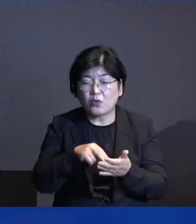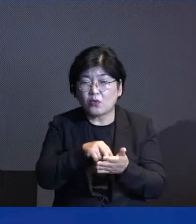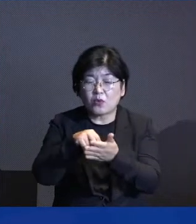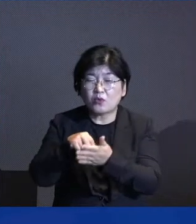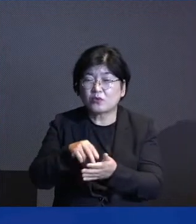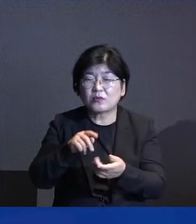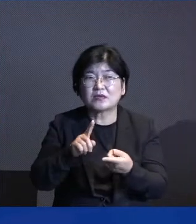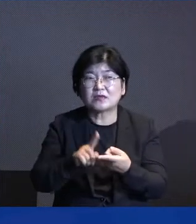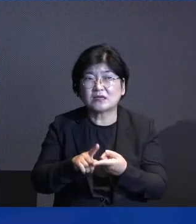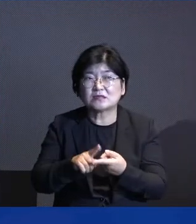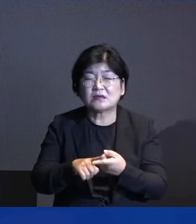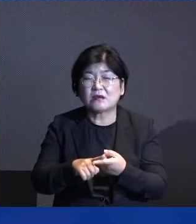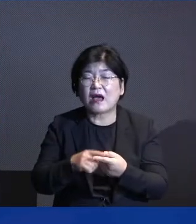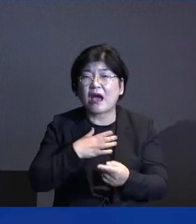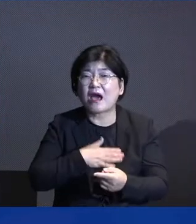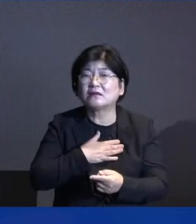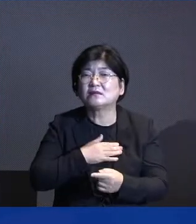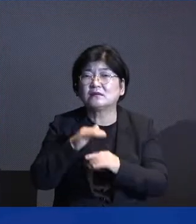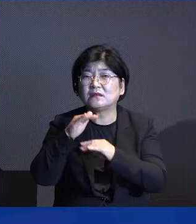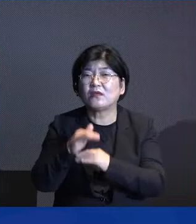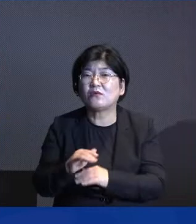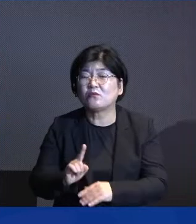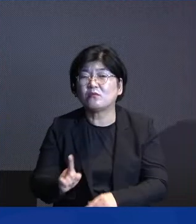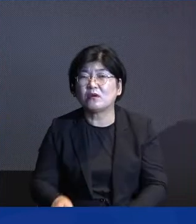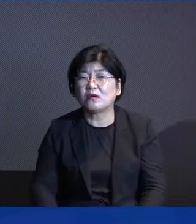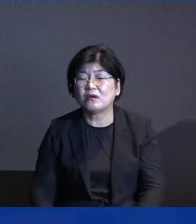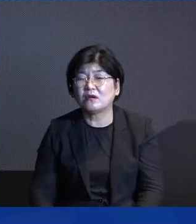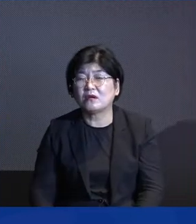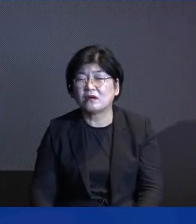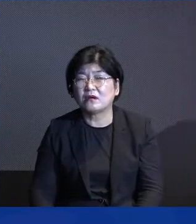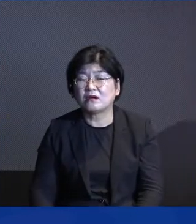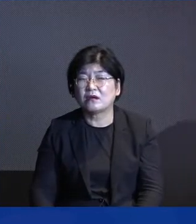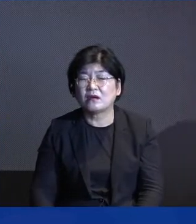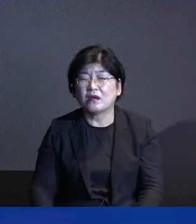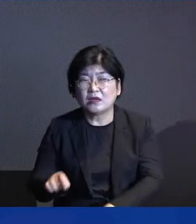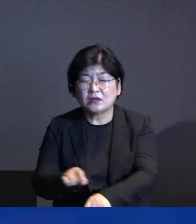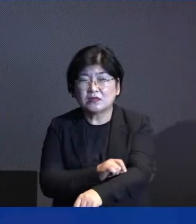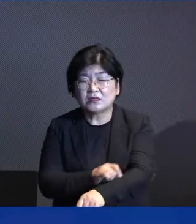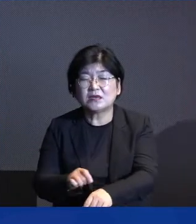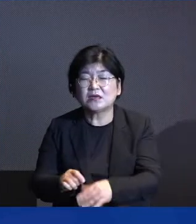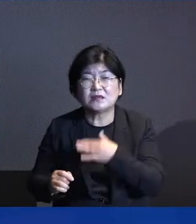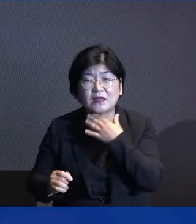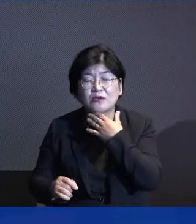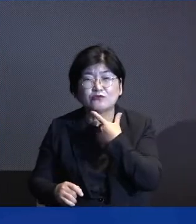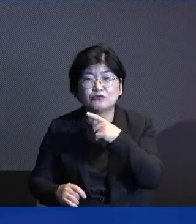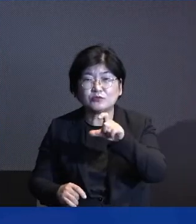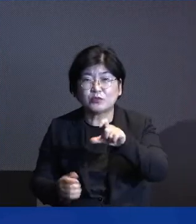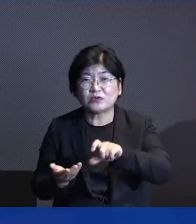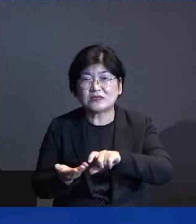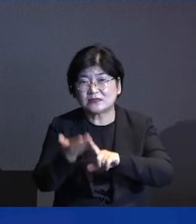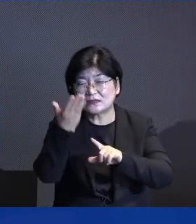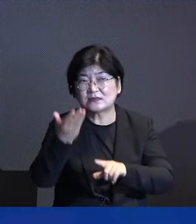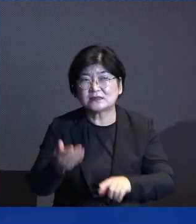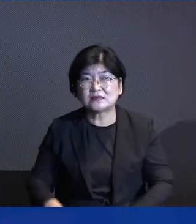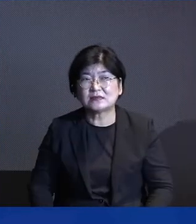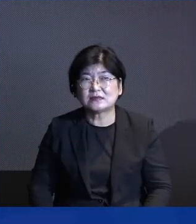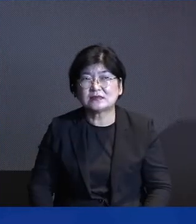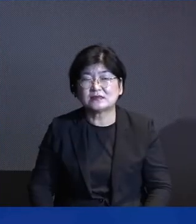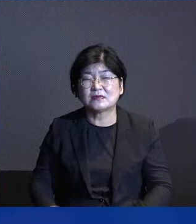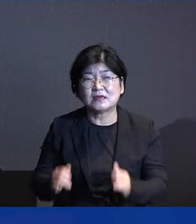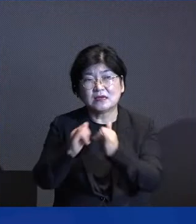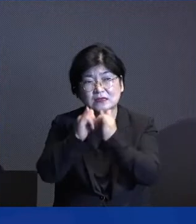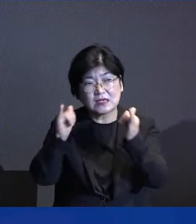the national specific aging population. So expecting that I would retrieve such information,